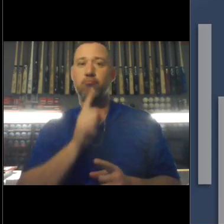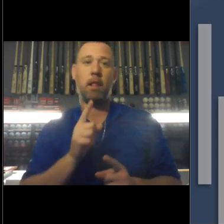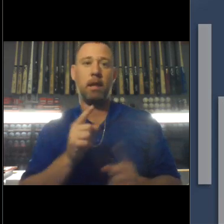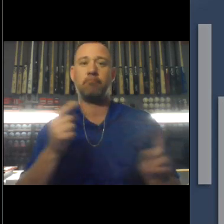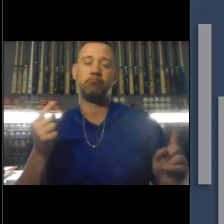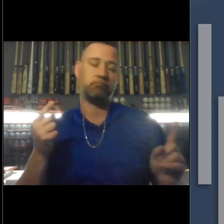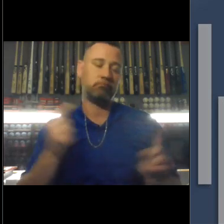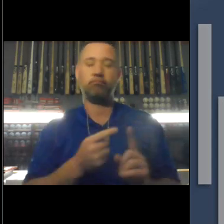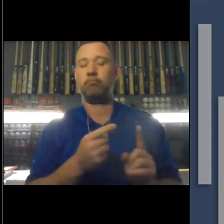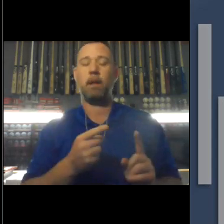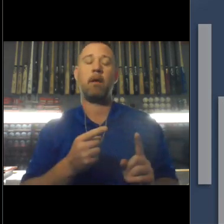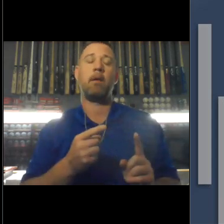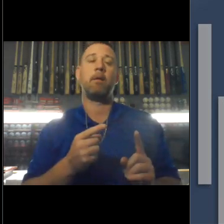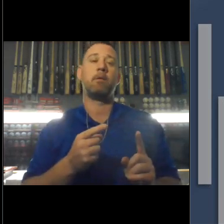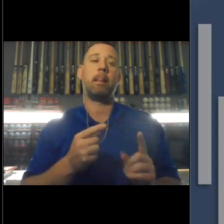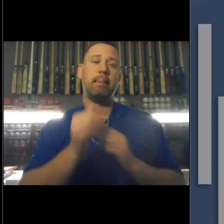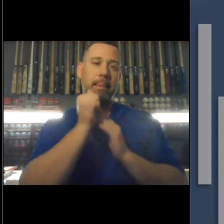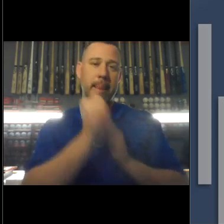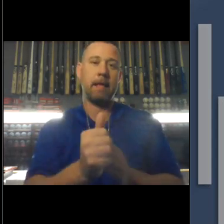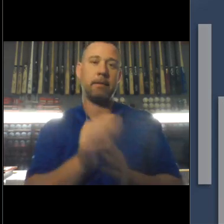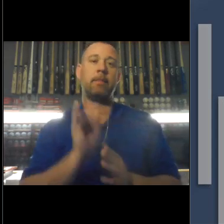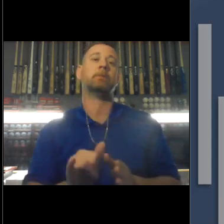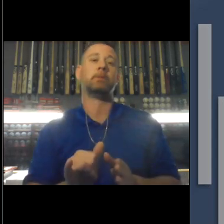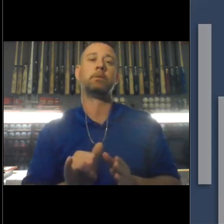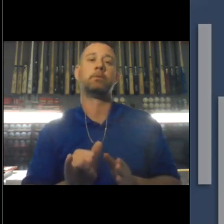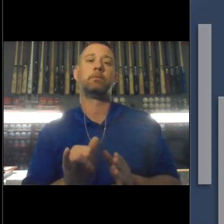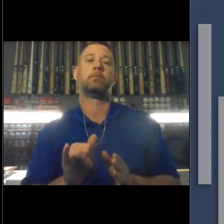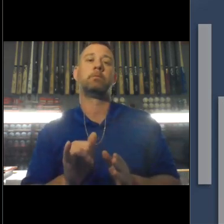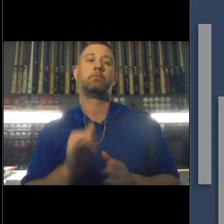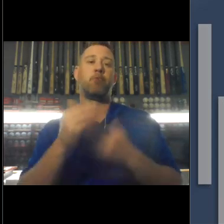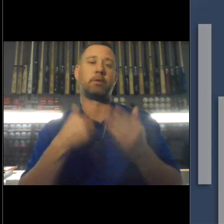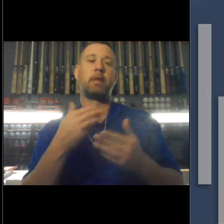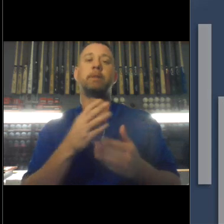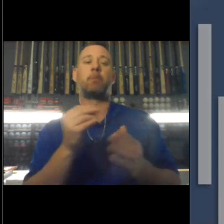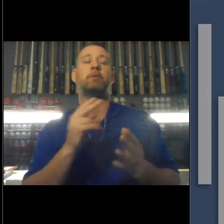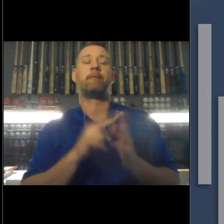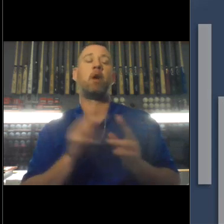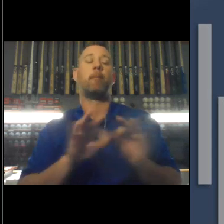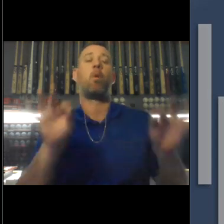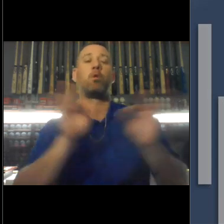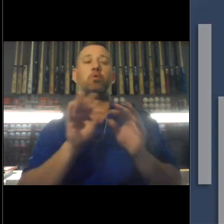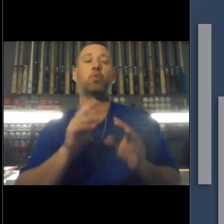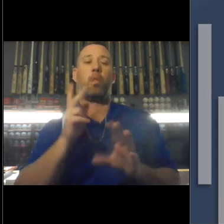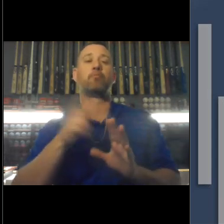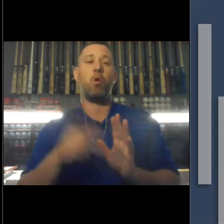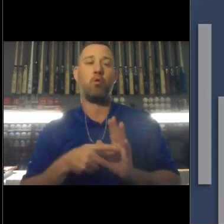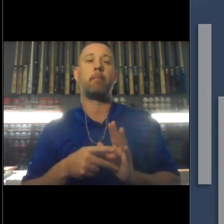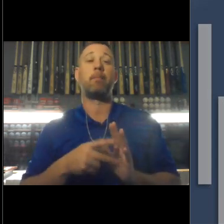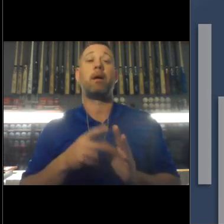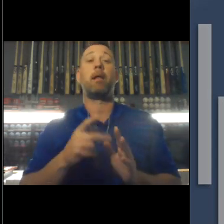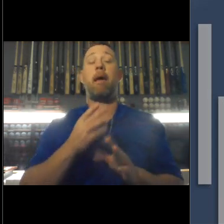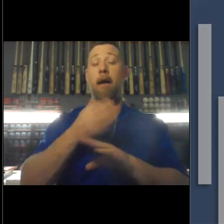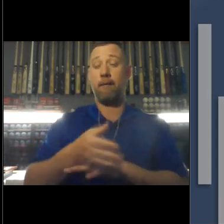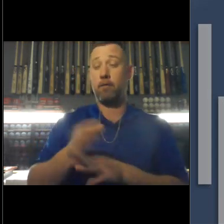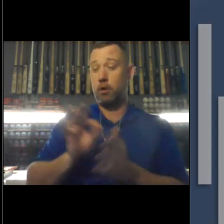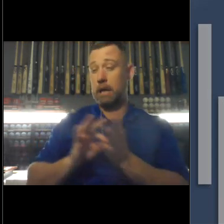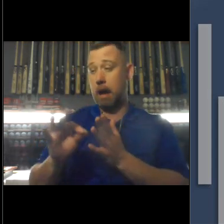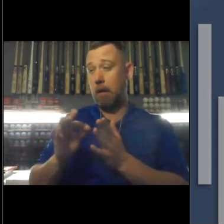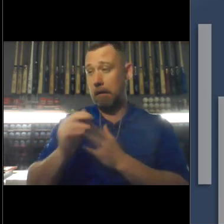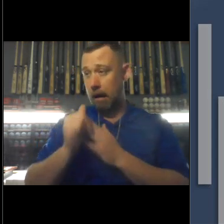and it was really key to the program. However, not long after the count guidance was finalized,